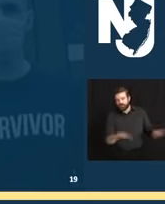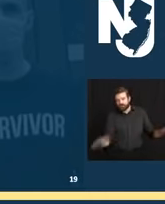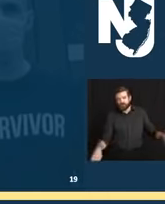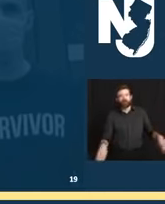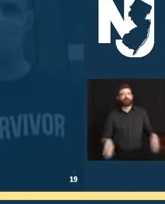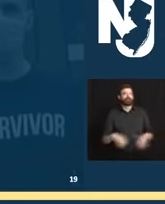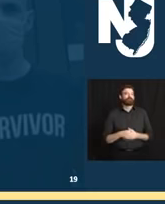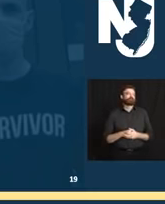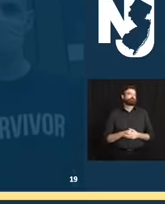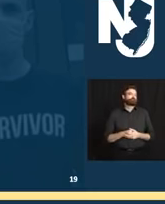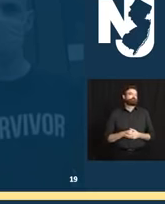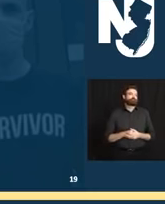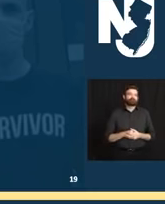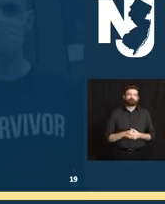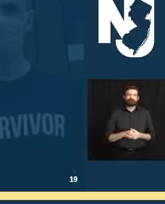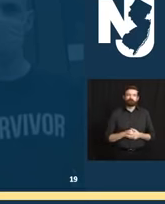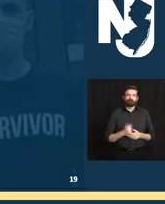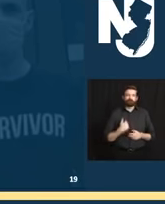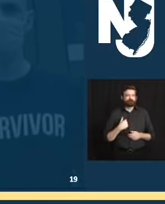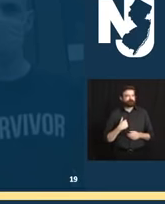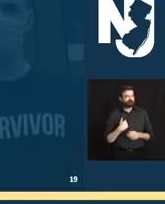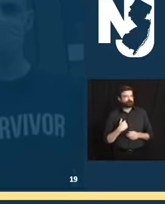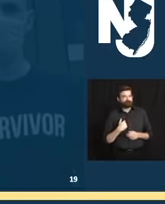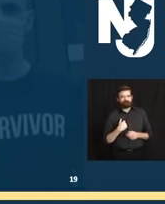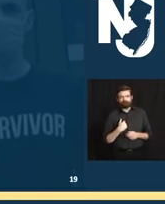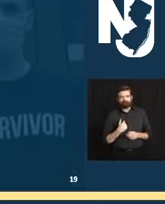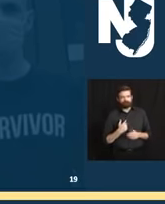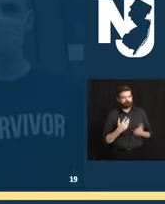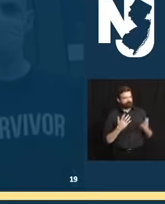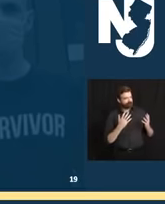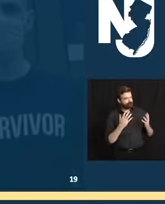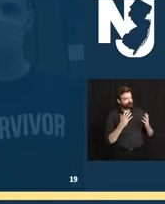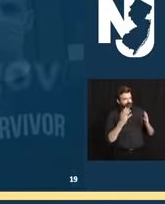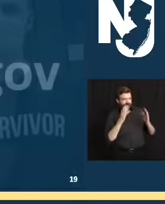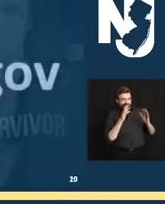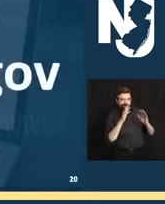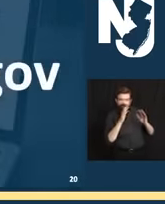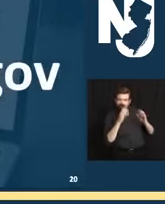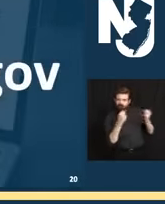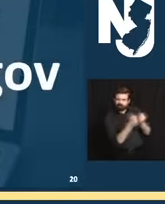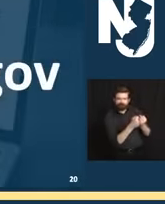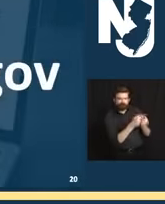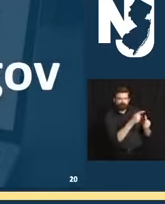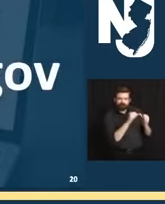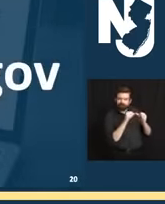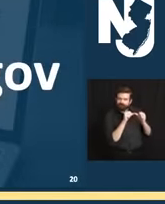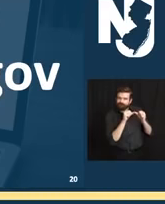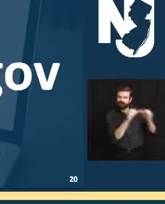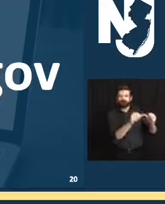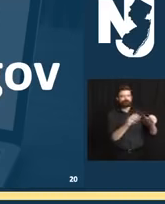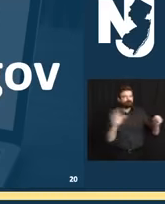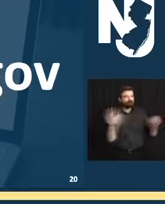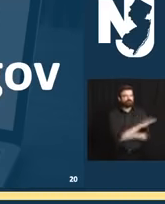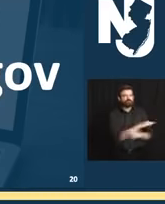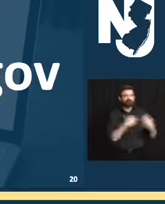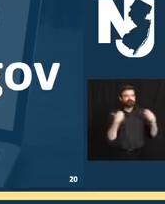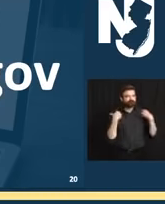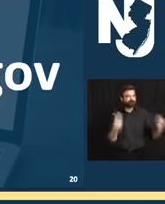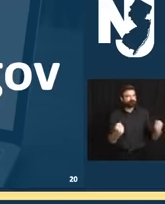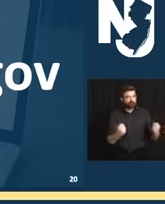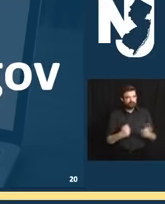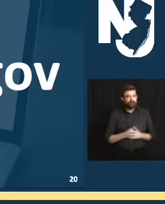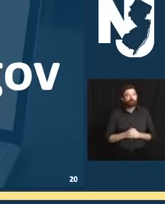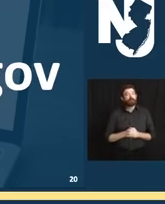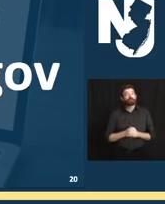his continued and complete recovery. Both Colby and Antonio stand as inspirations. They